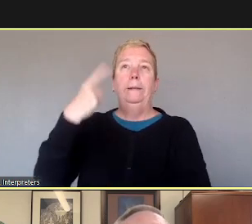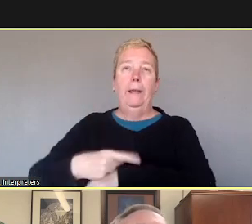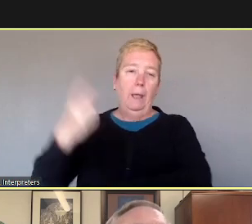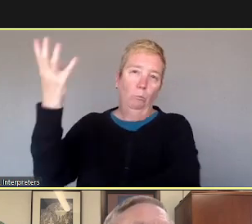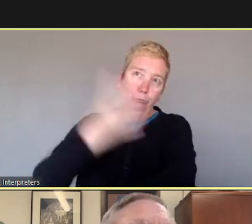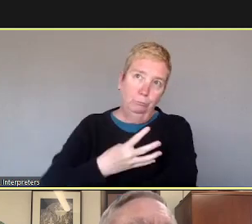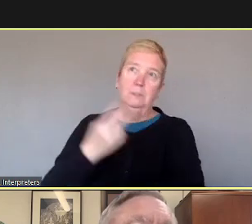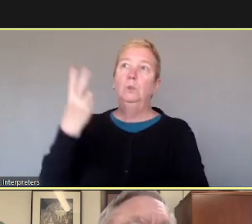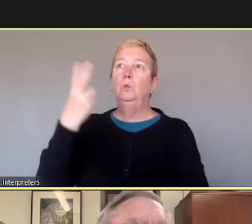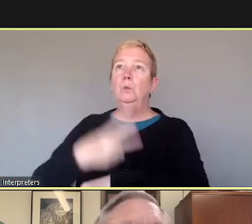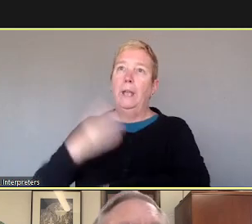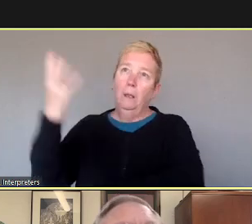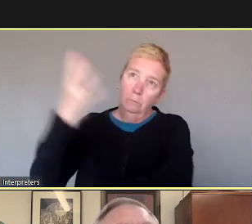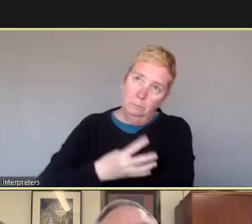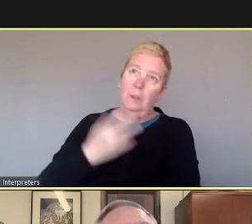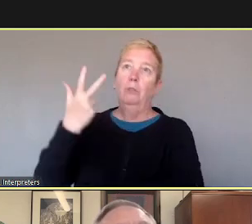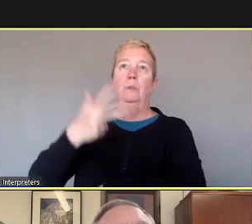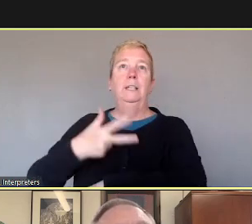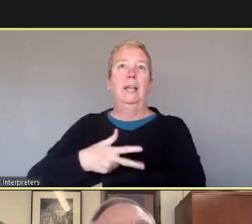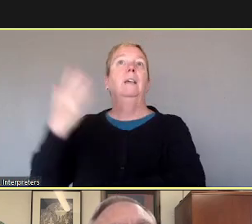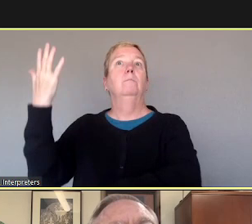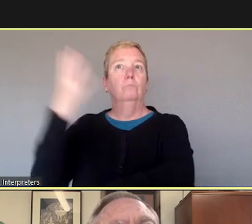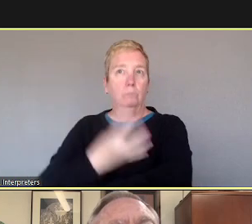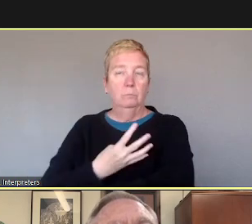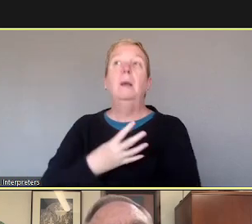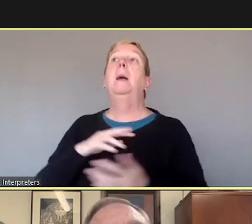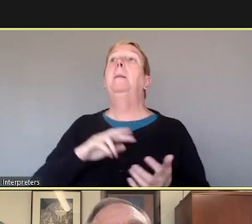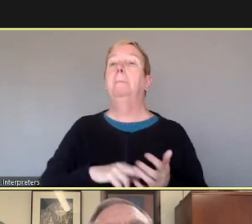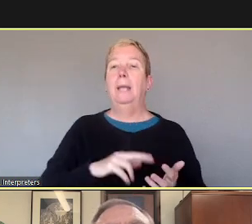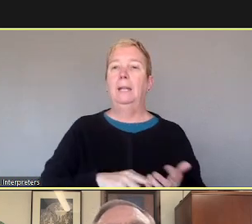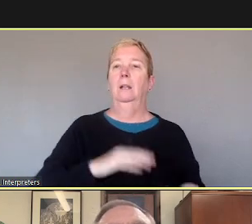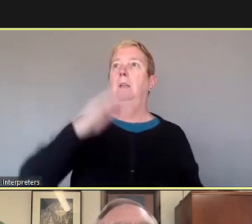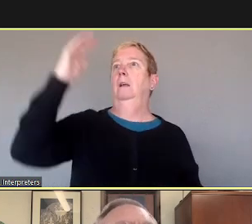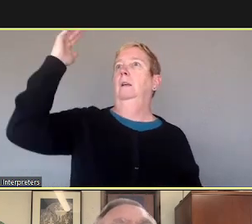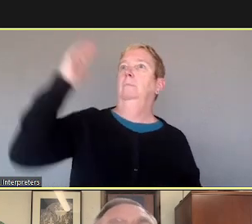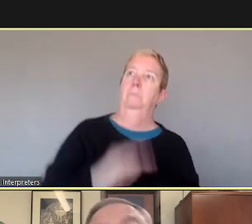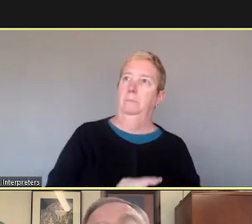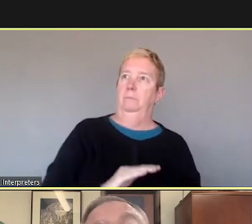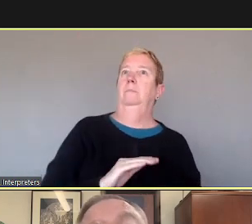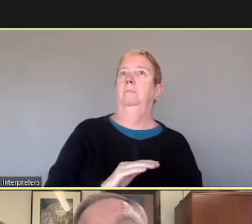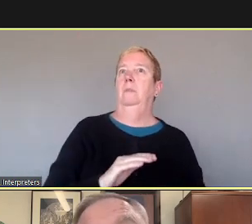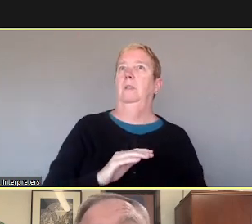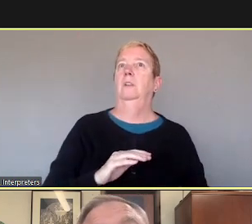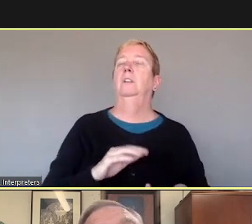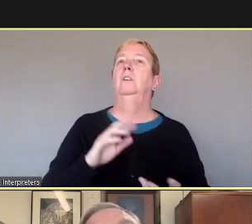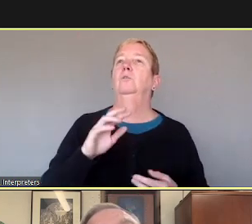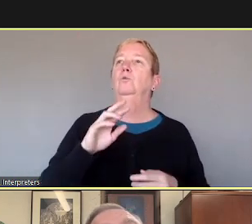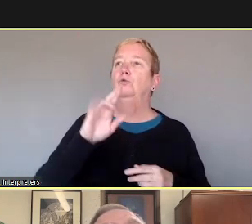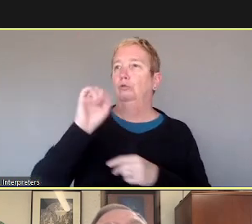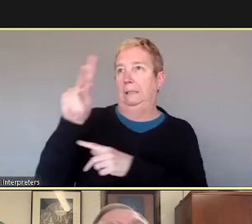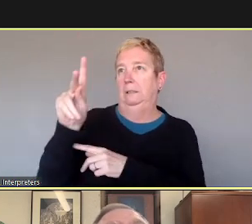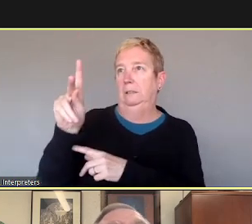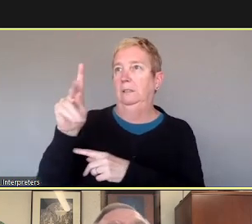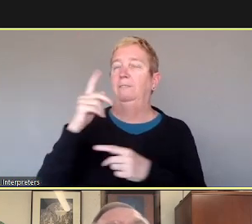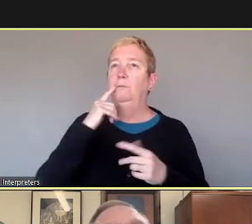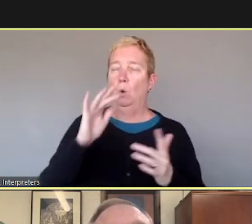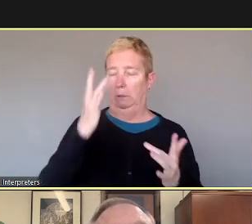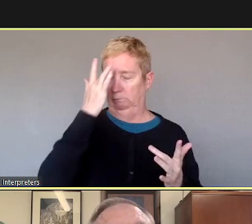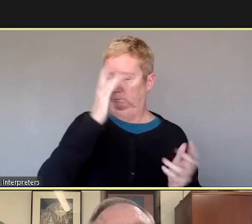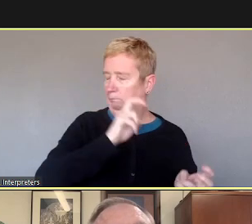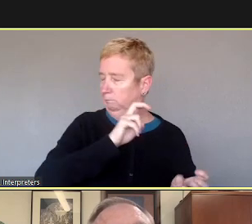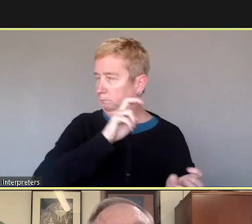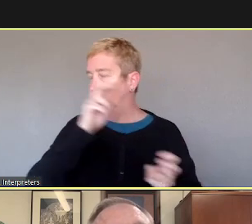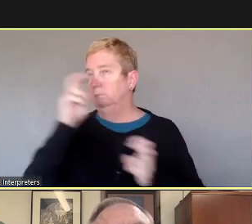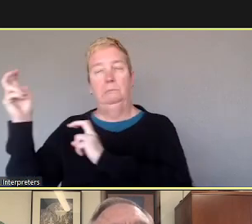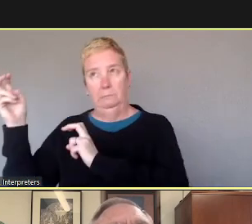that dramatically reduces your risk of Paxlovid. Your risk of COVID and